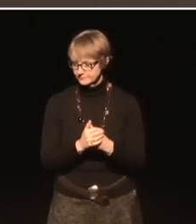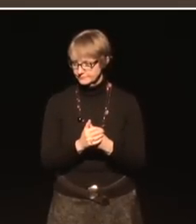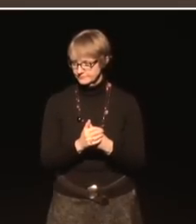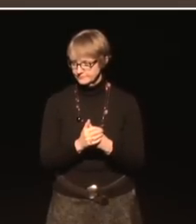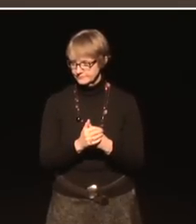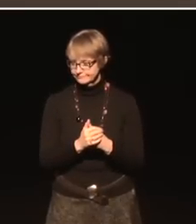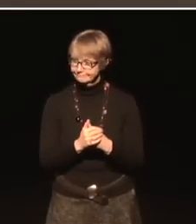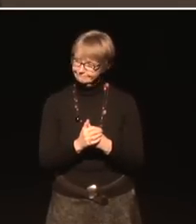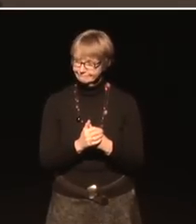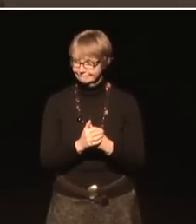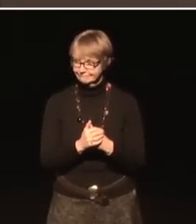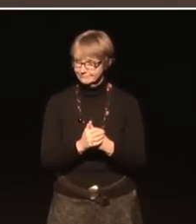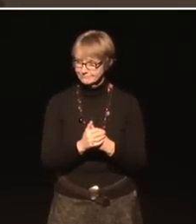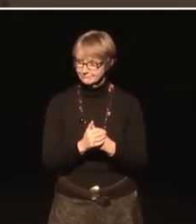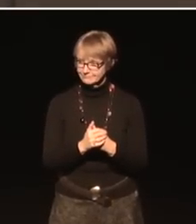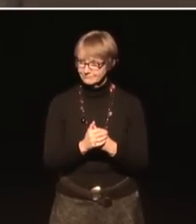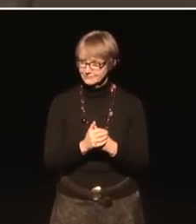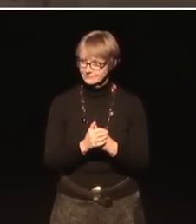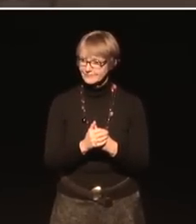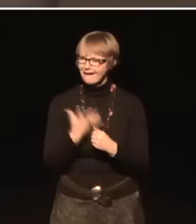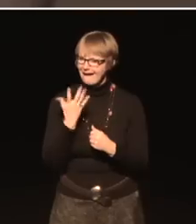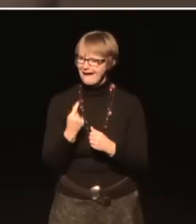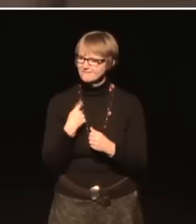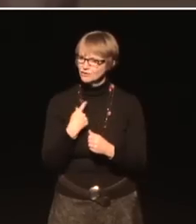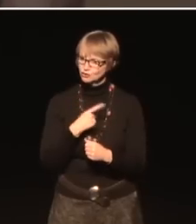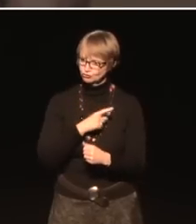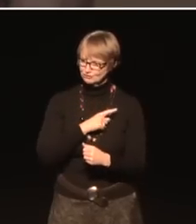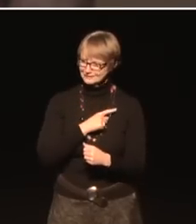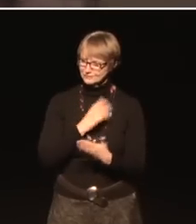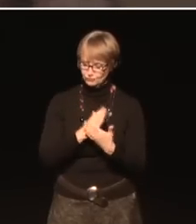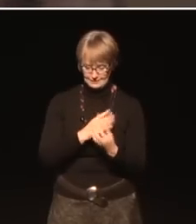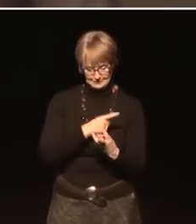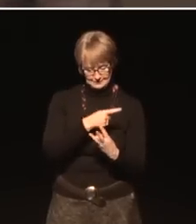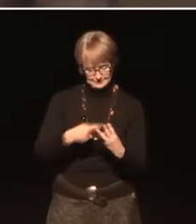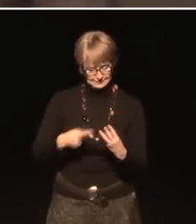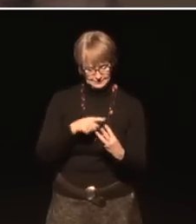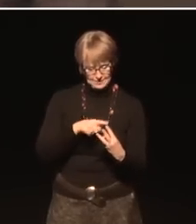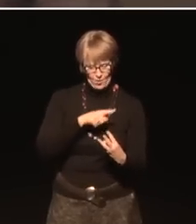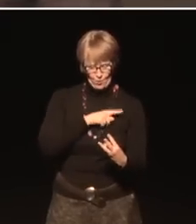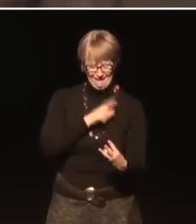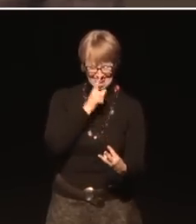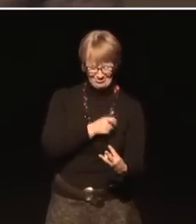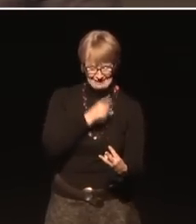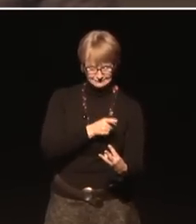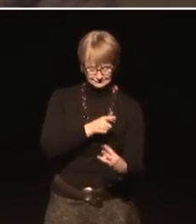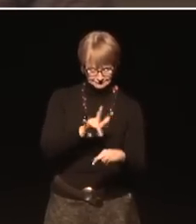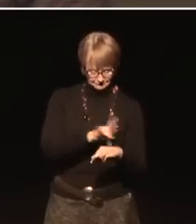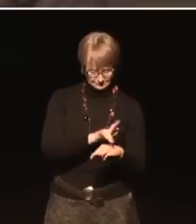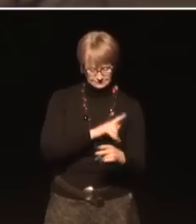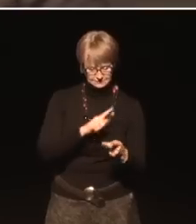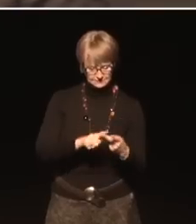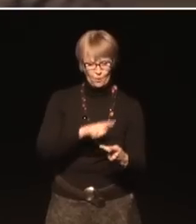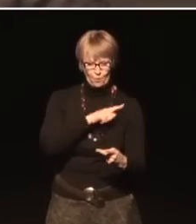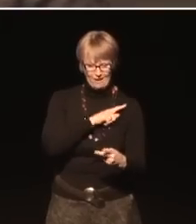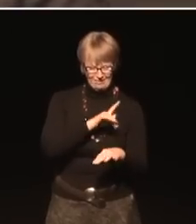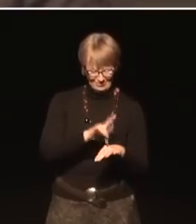in fact, the reasons that I do anything fall down to three questions, really. Why do this piece? Why do it in a theatre? And why does this piece want to be done by